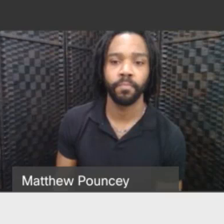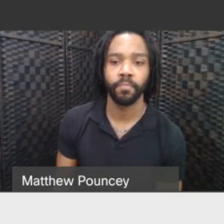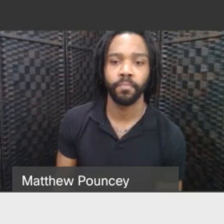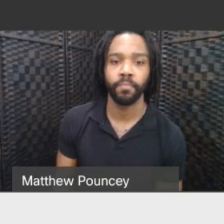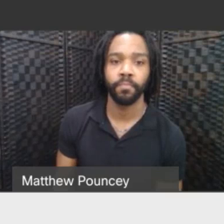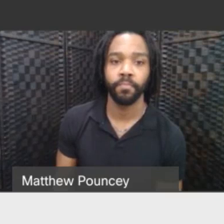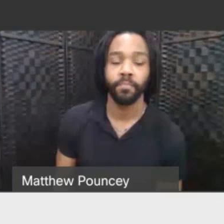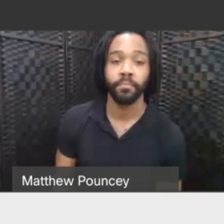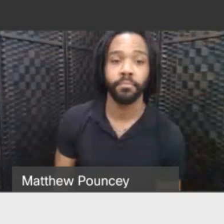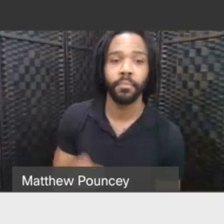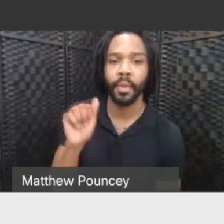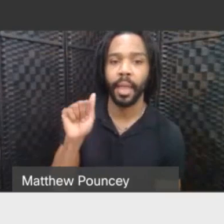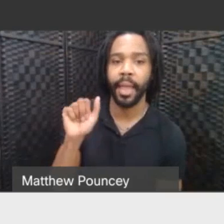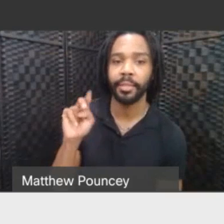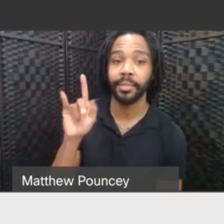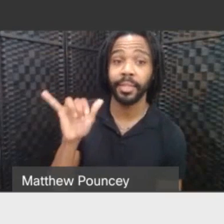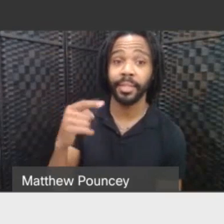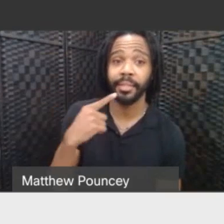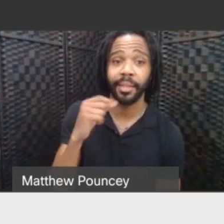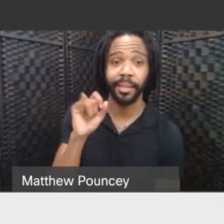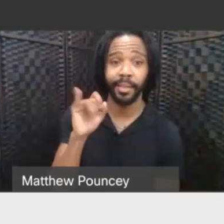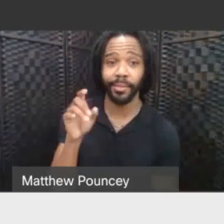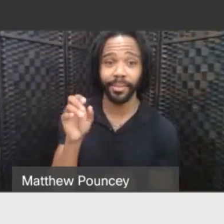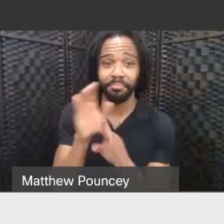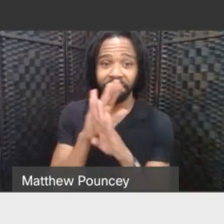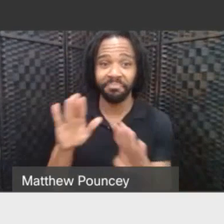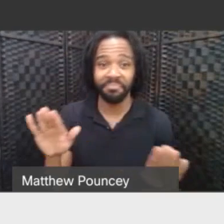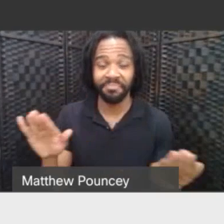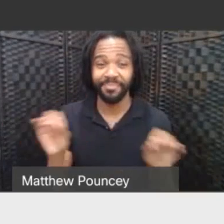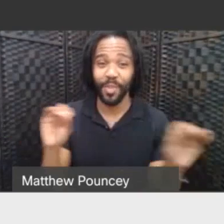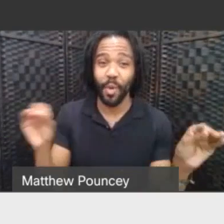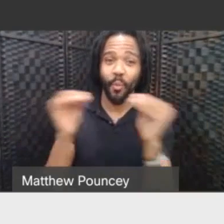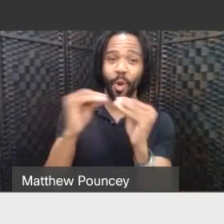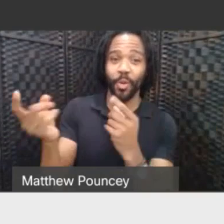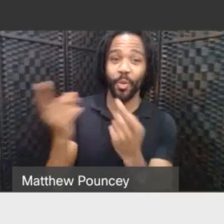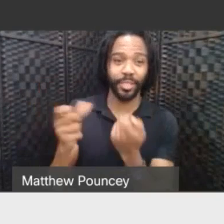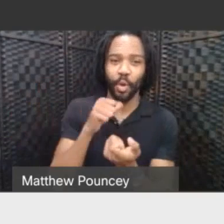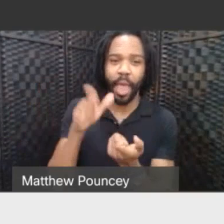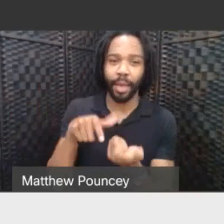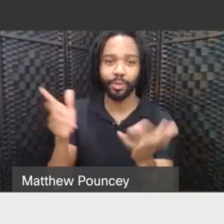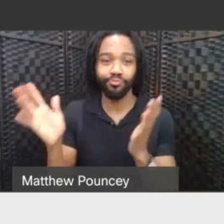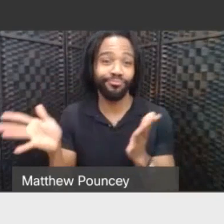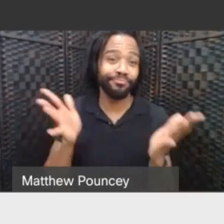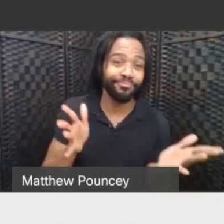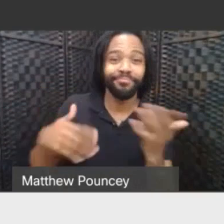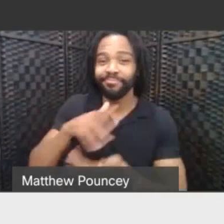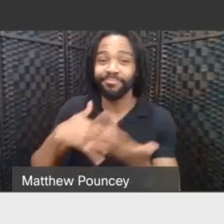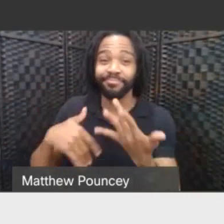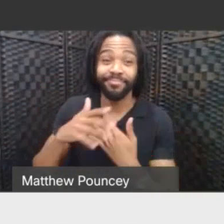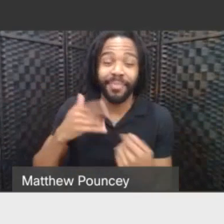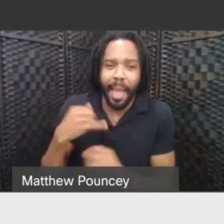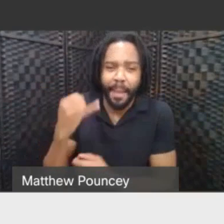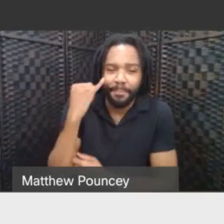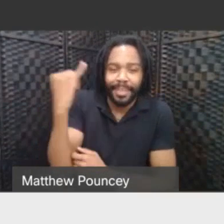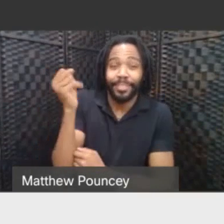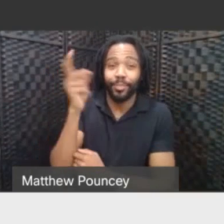So if people don't have other questions, there's really no need for us to hang out here together. I imagine that everyone is feeling a